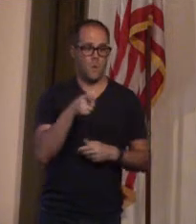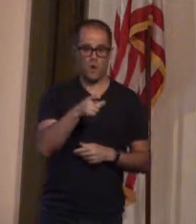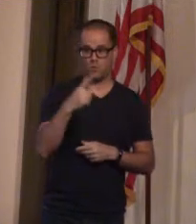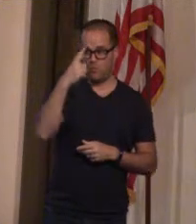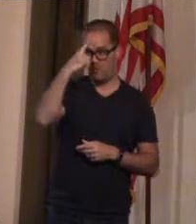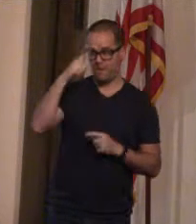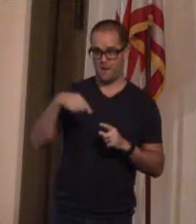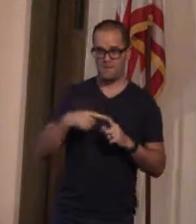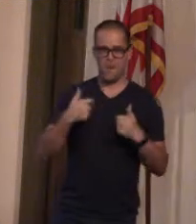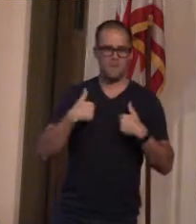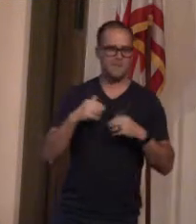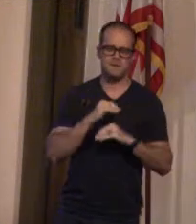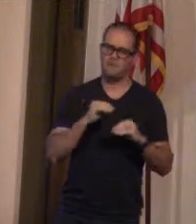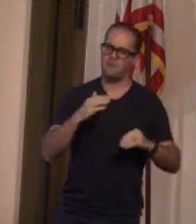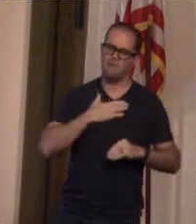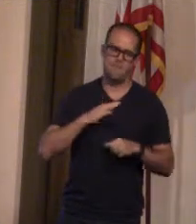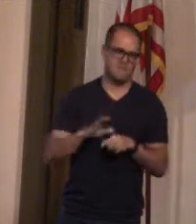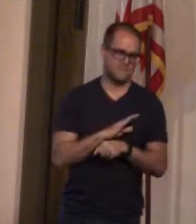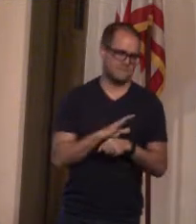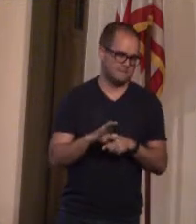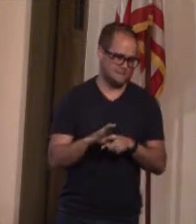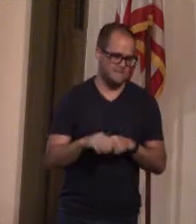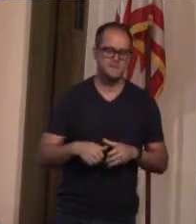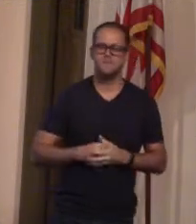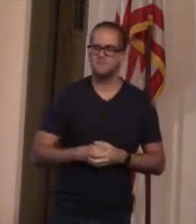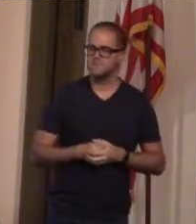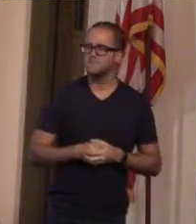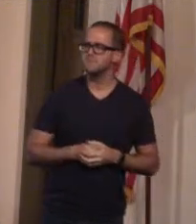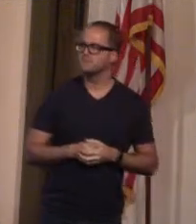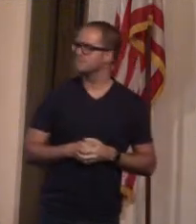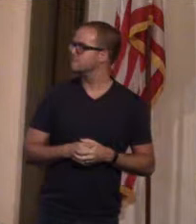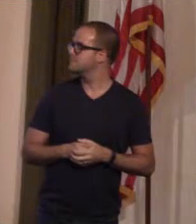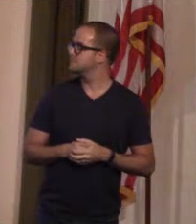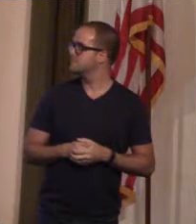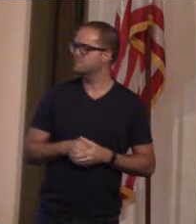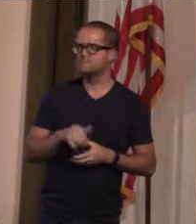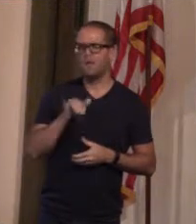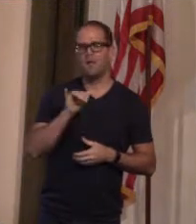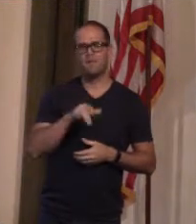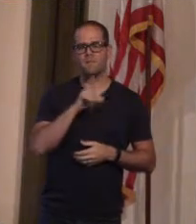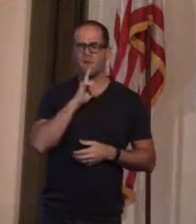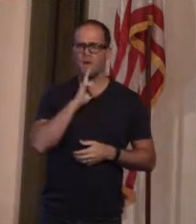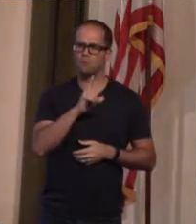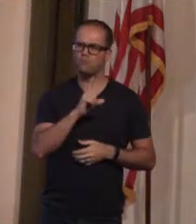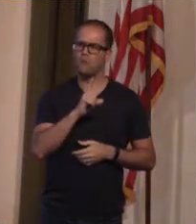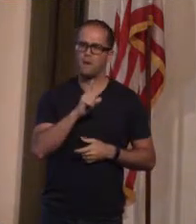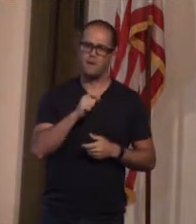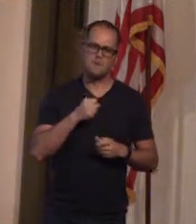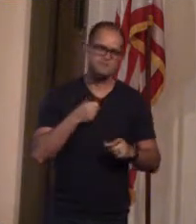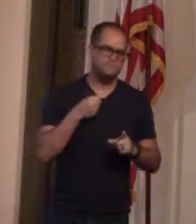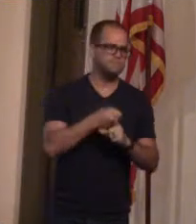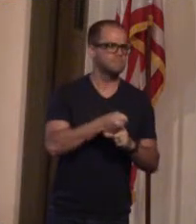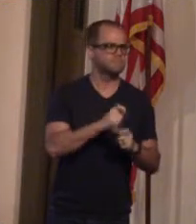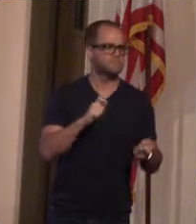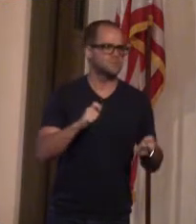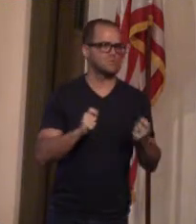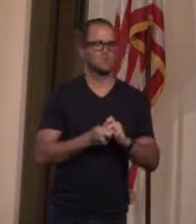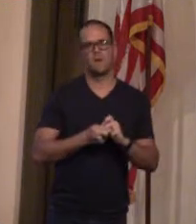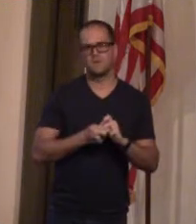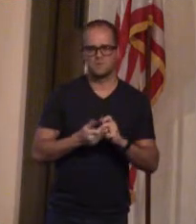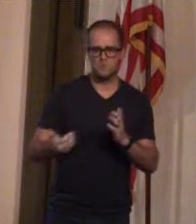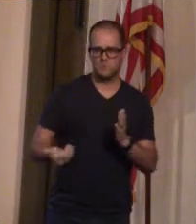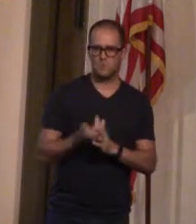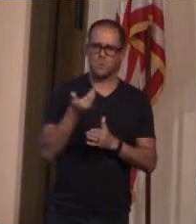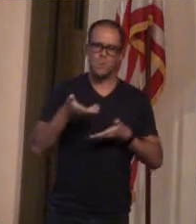the first books I read on this path was by Terry Cole Whitaker. What you think of me